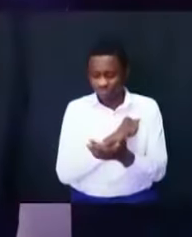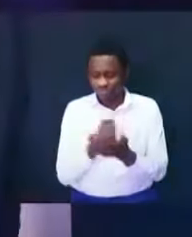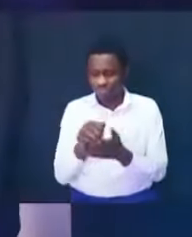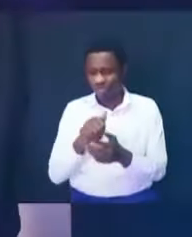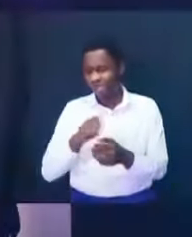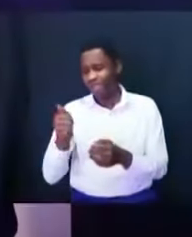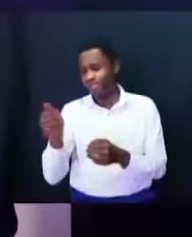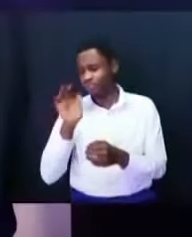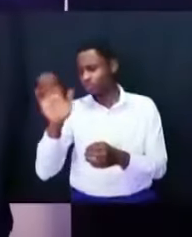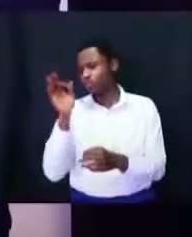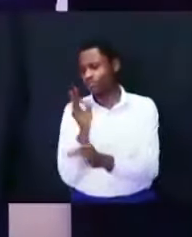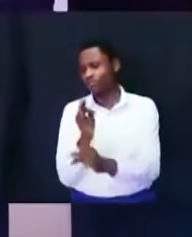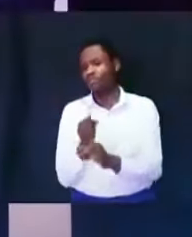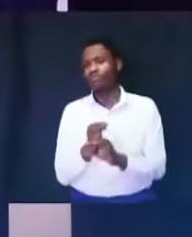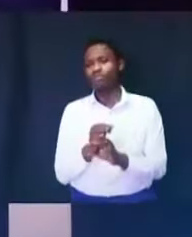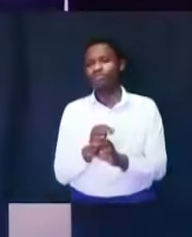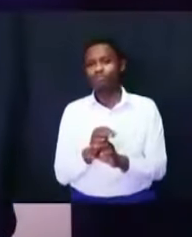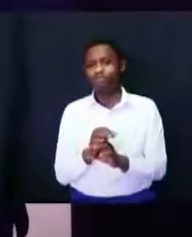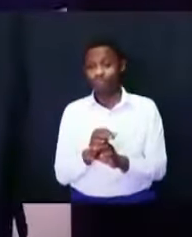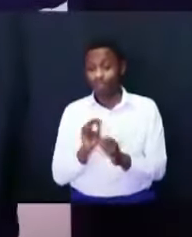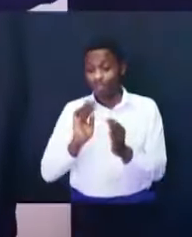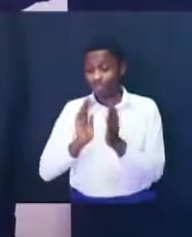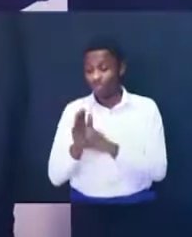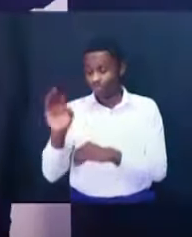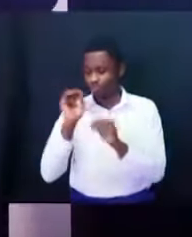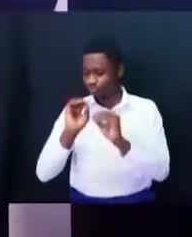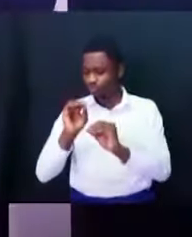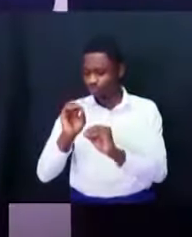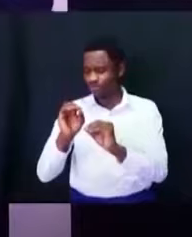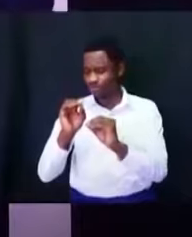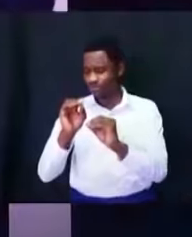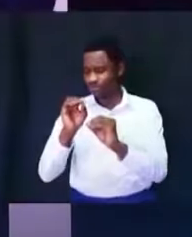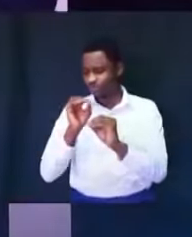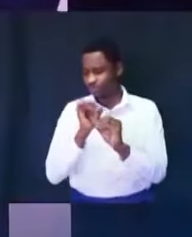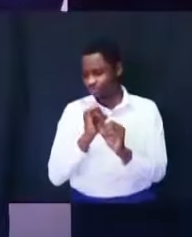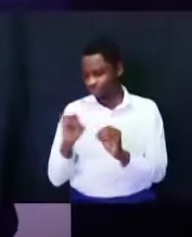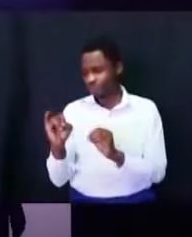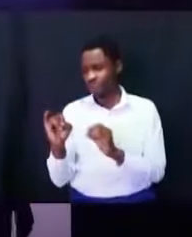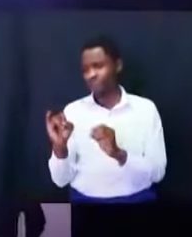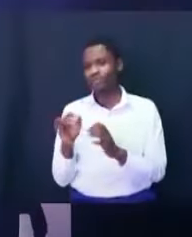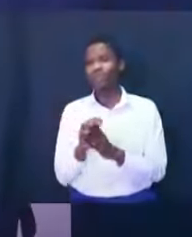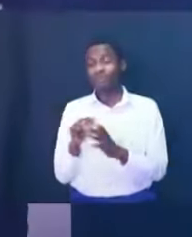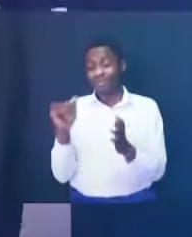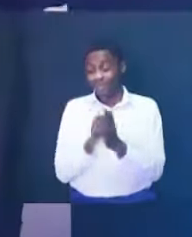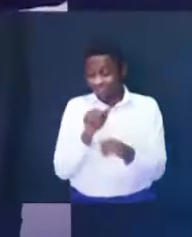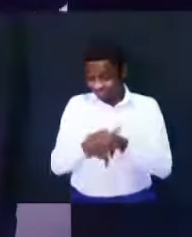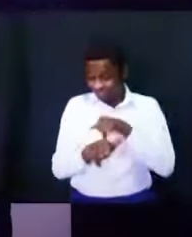of some now listen by their teachings these deceptive